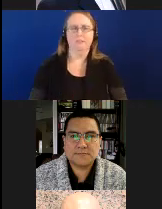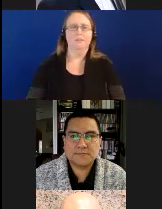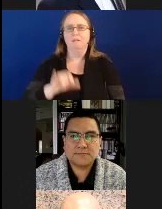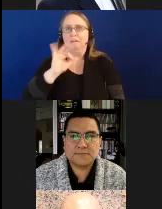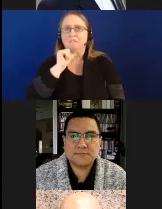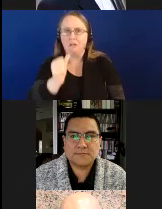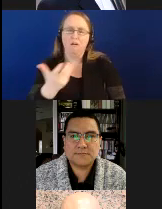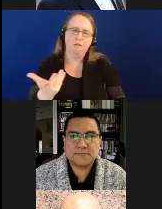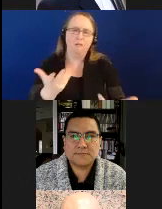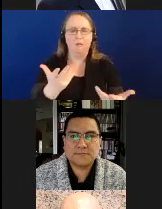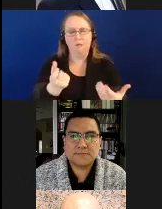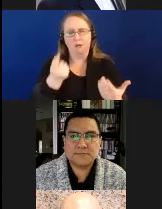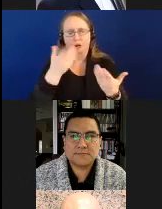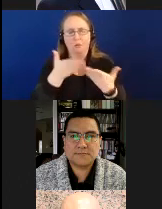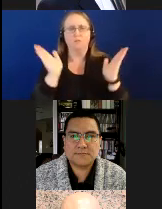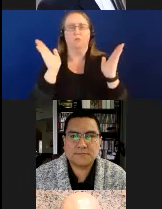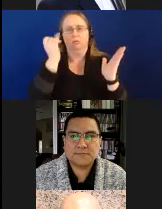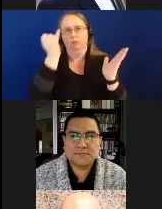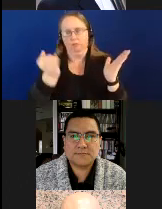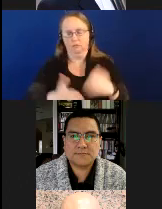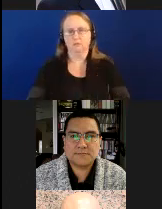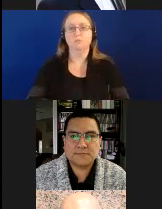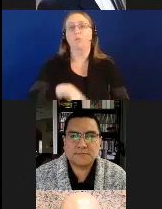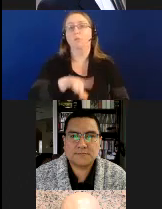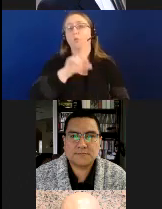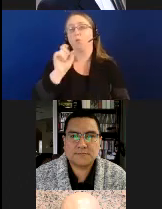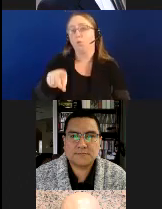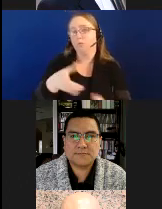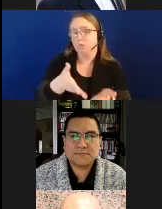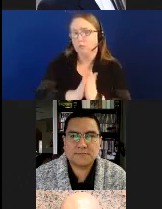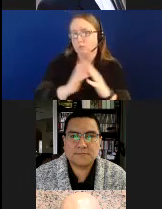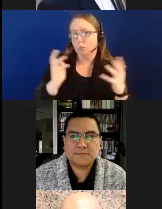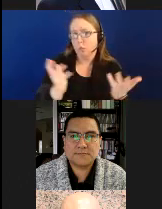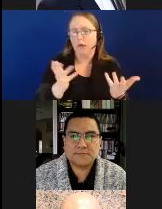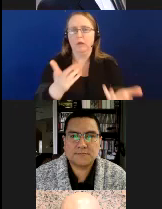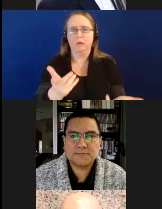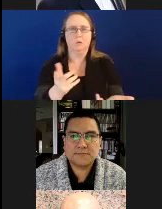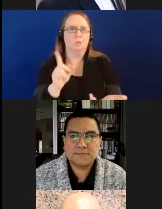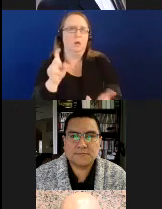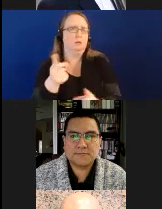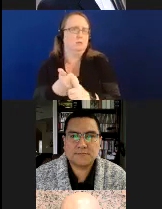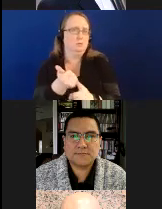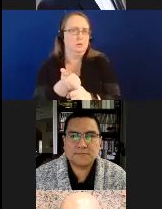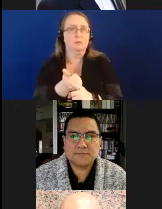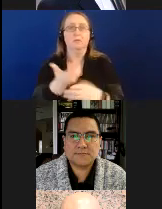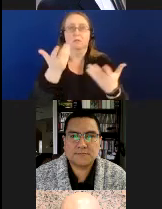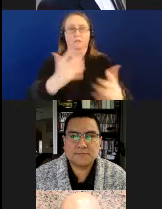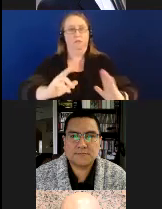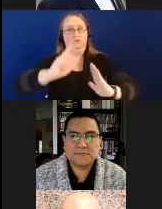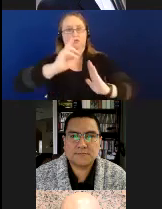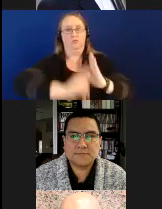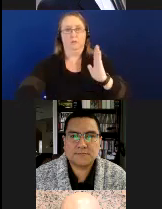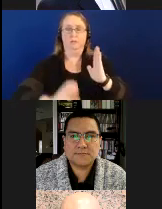didn't, I think you get the gist of it. So then the question that the researchers were asking, and I would have you all ask yourself as well, is after reading that